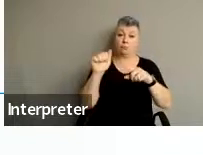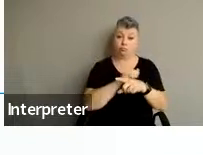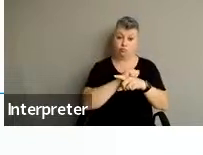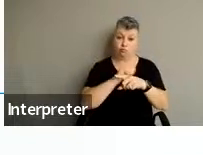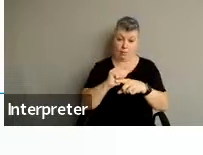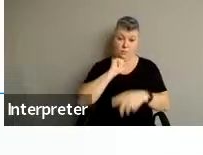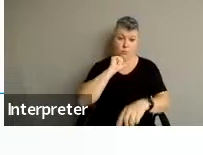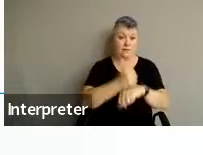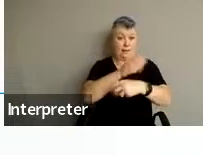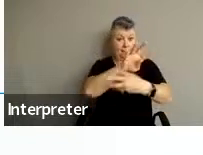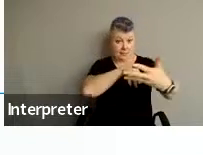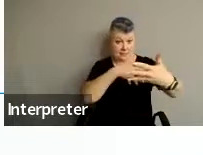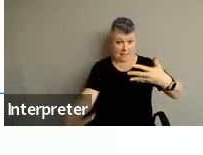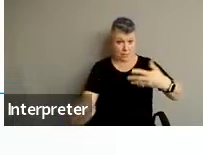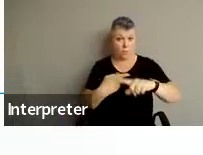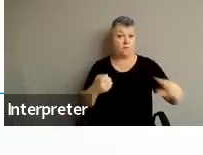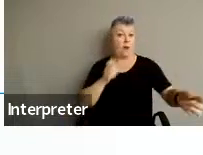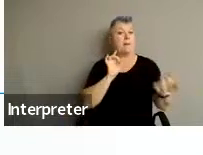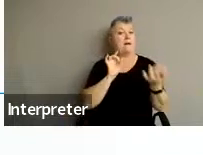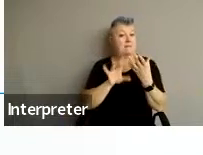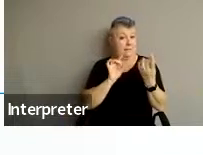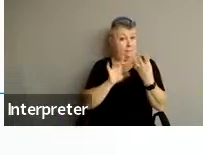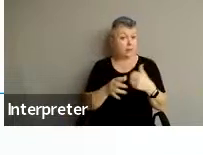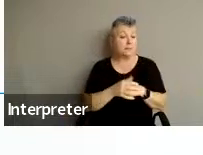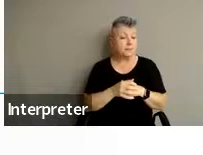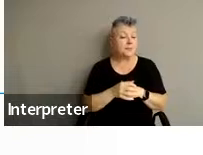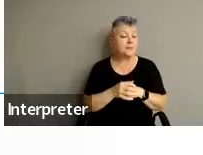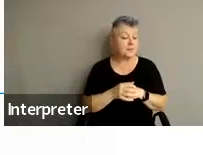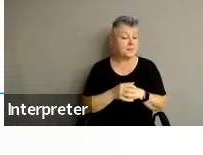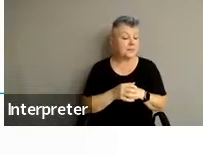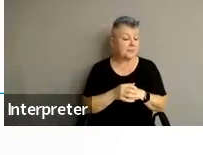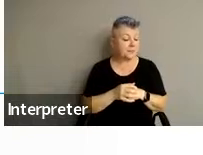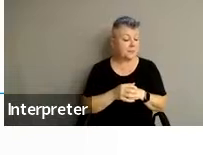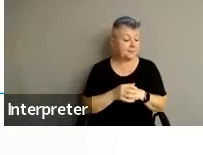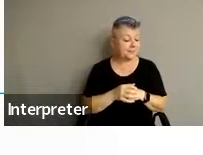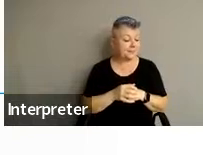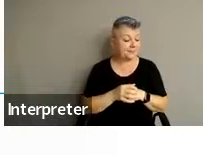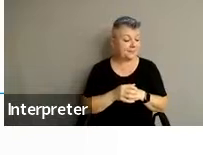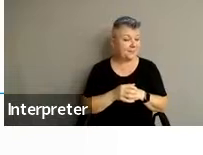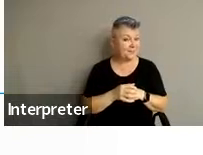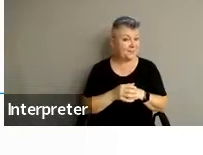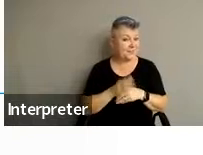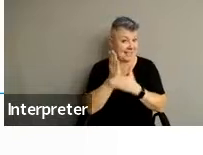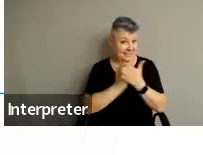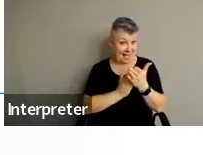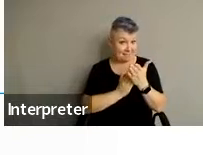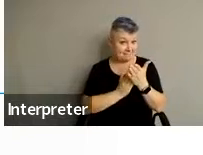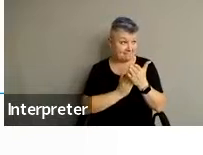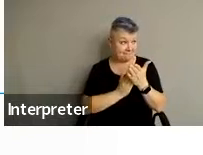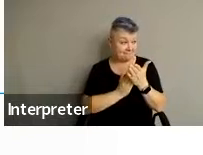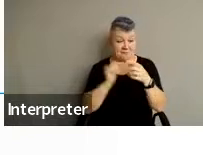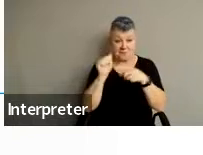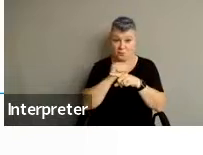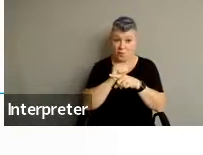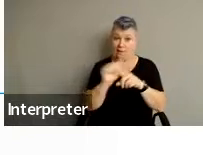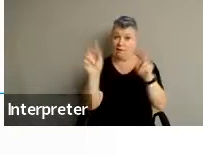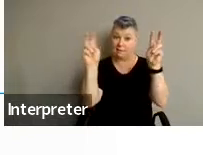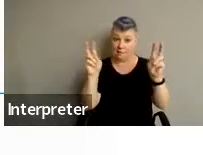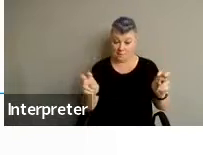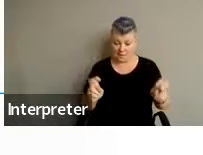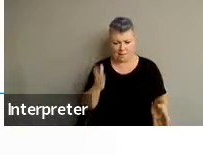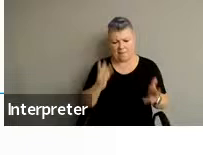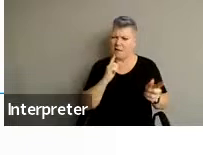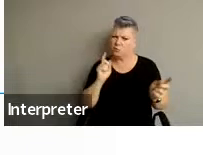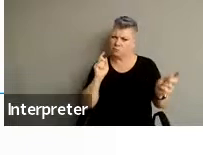based on feedback that we had given out to support staff. Some of those training topics may have to shift a